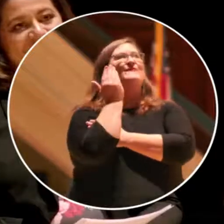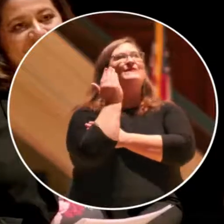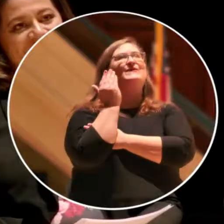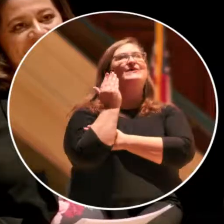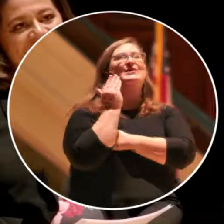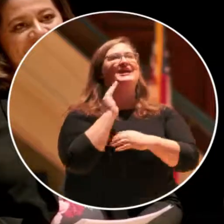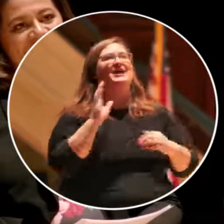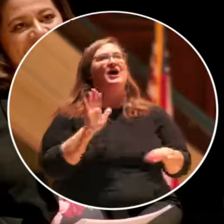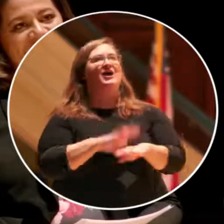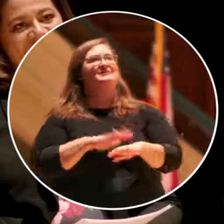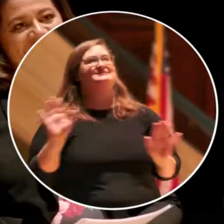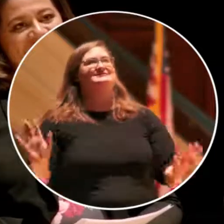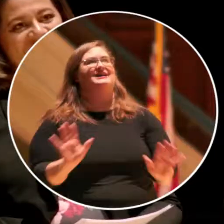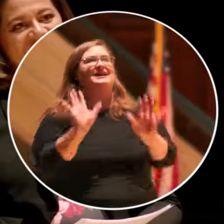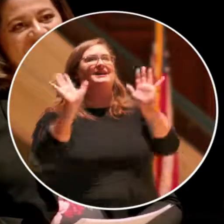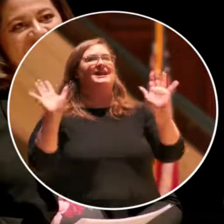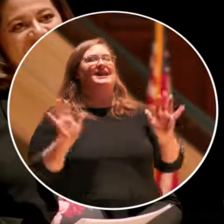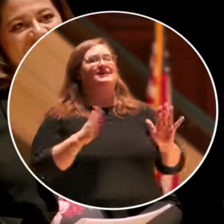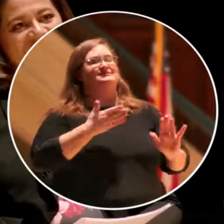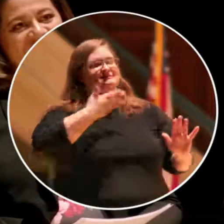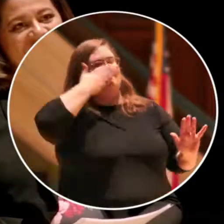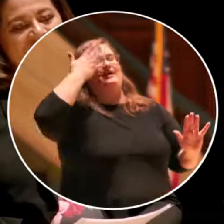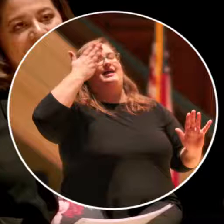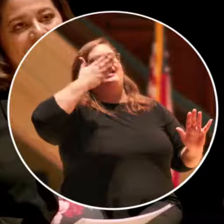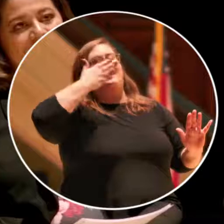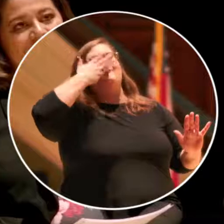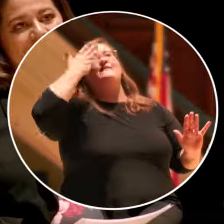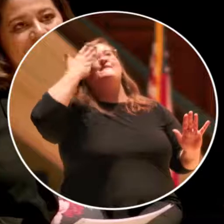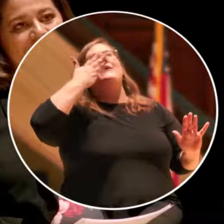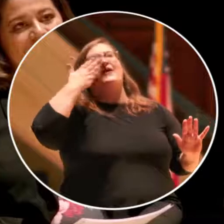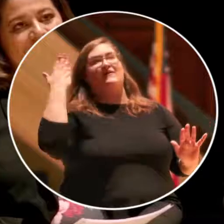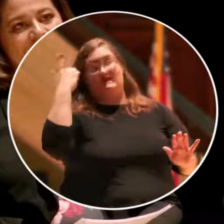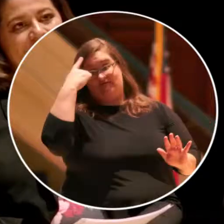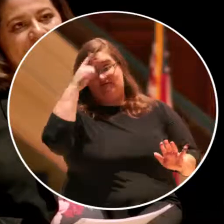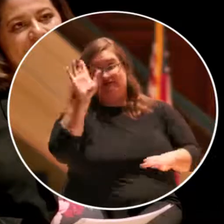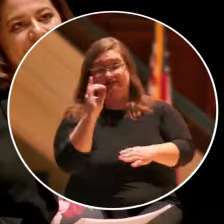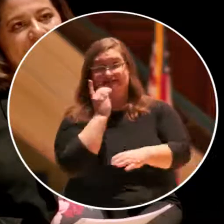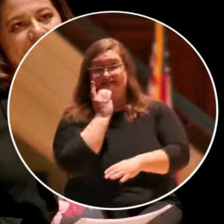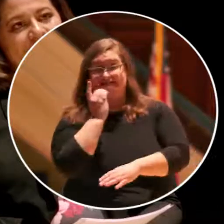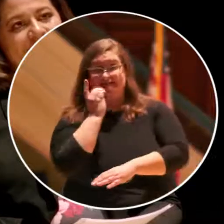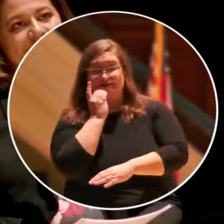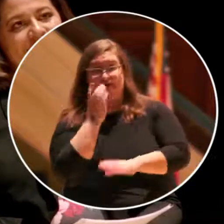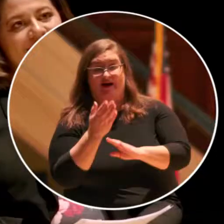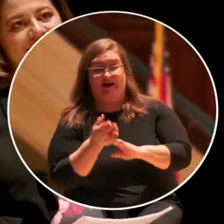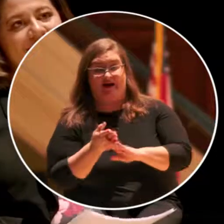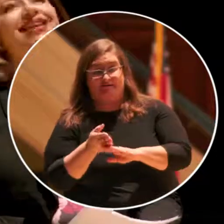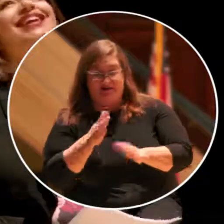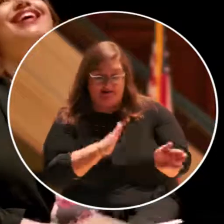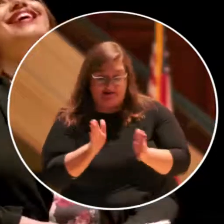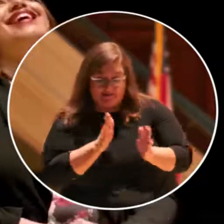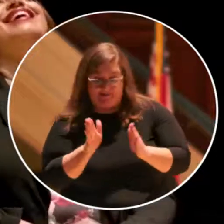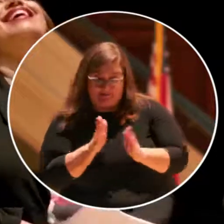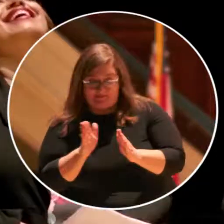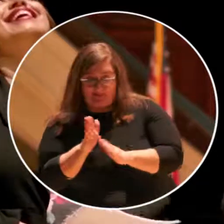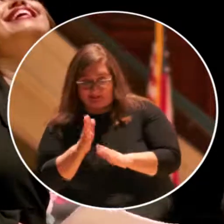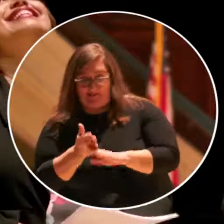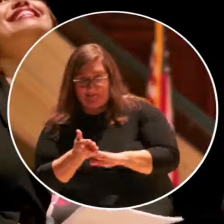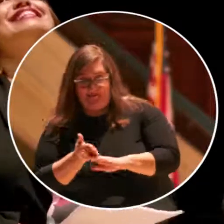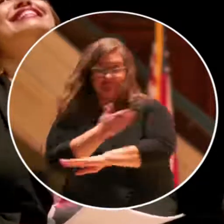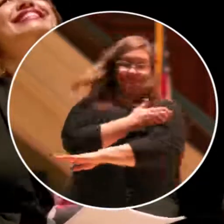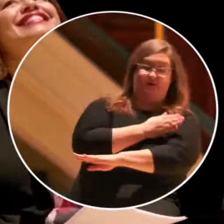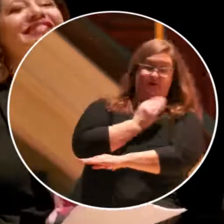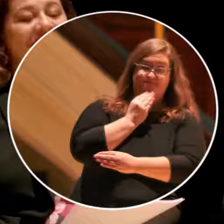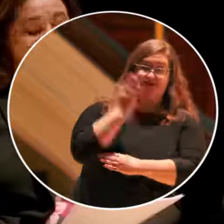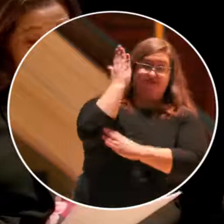in the crock pot overnight, preparing for dinner before we even had breakfast.